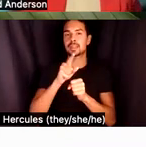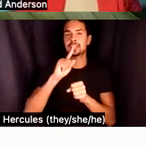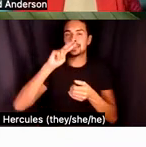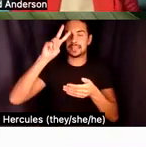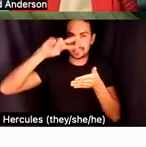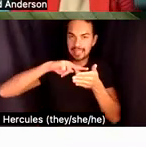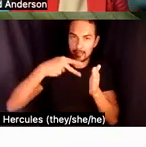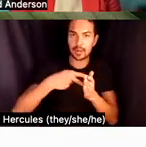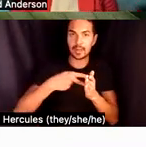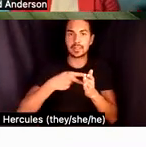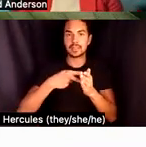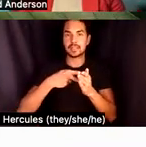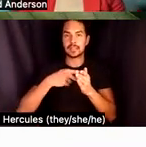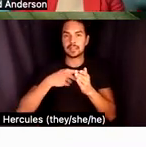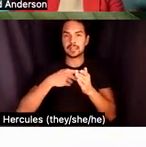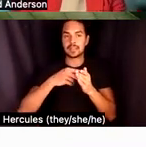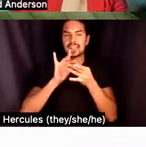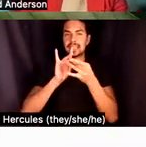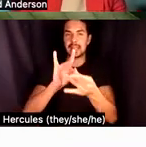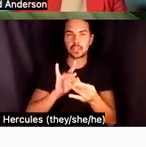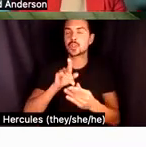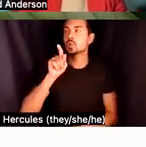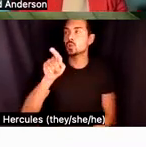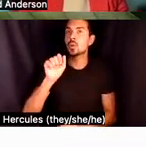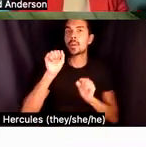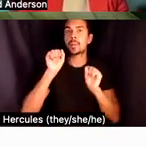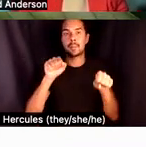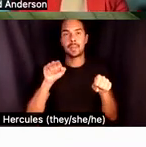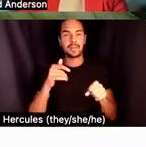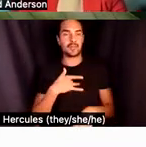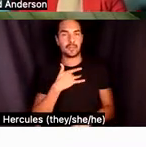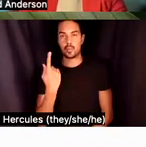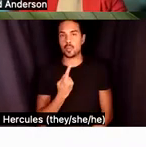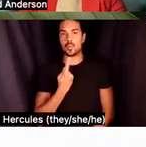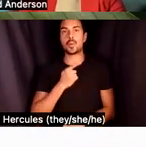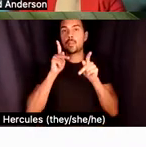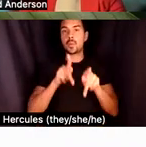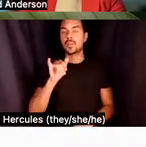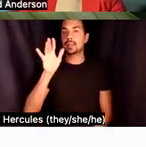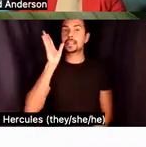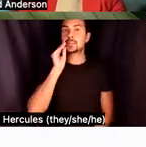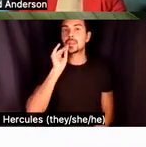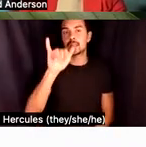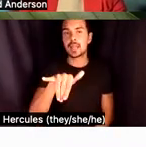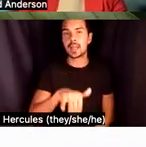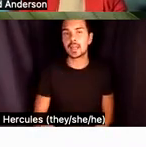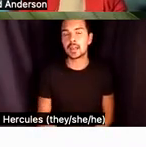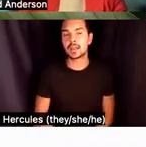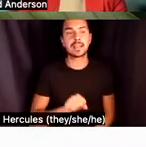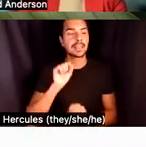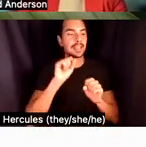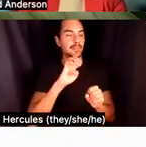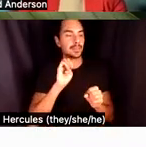intentional connections, you might feel like you're the only person that experienced that. And it can be